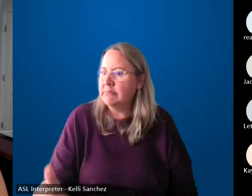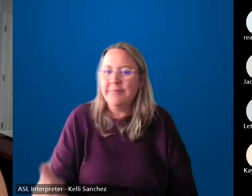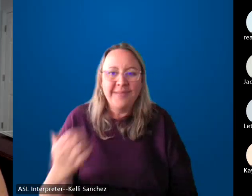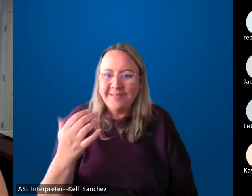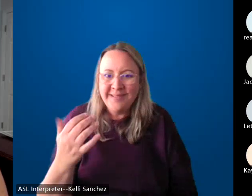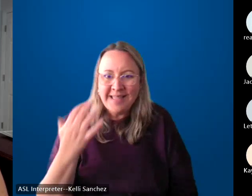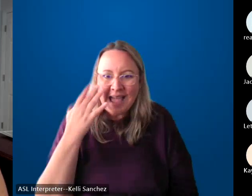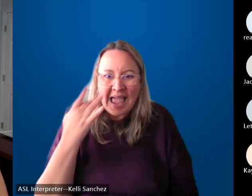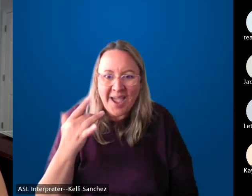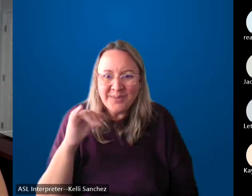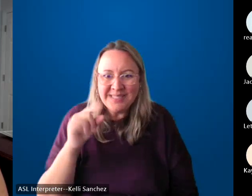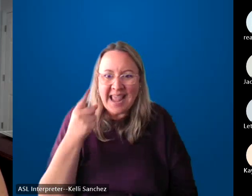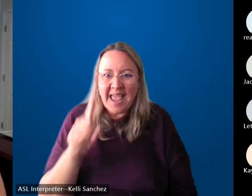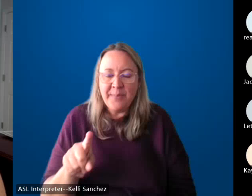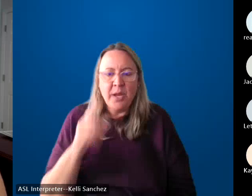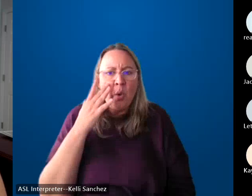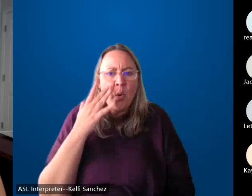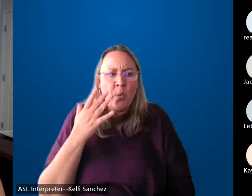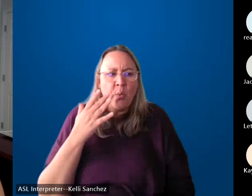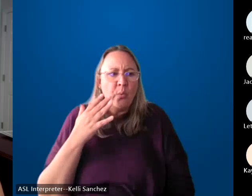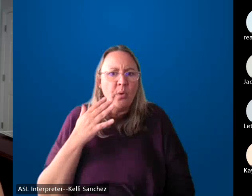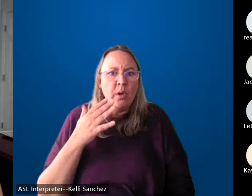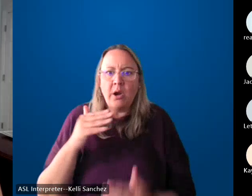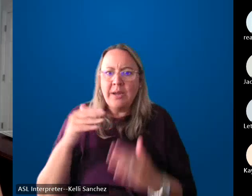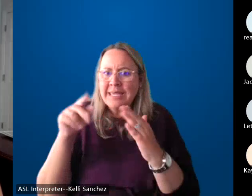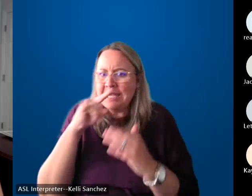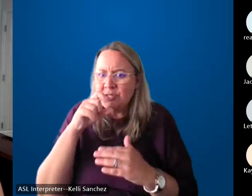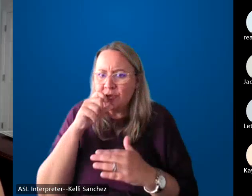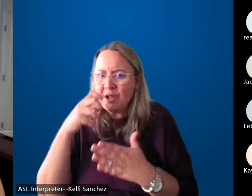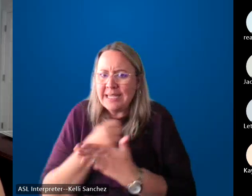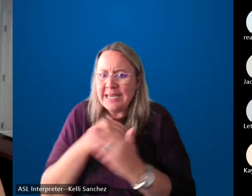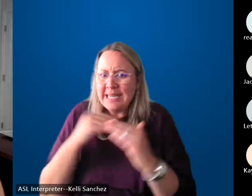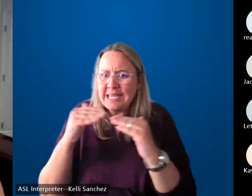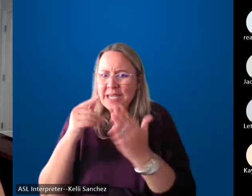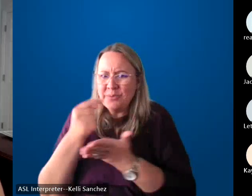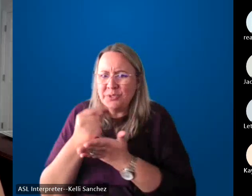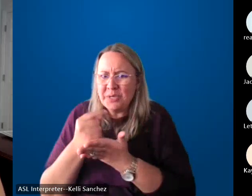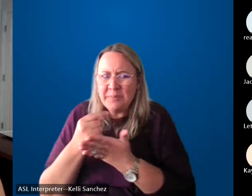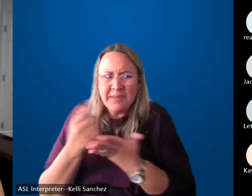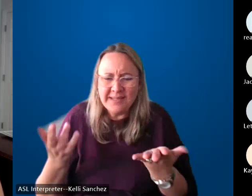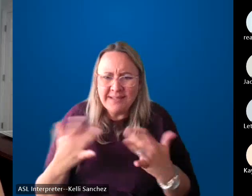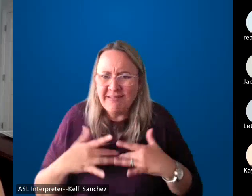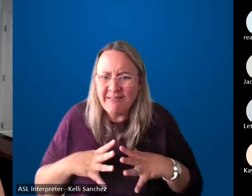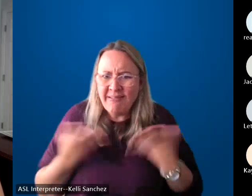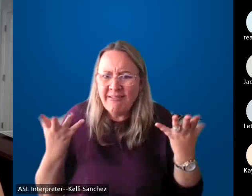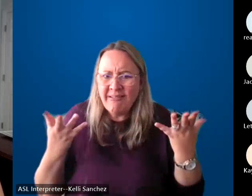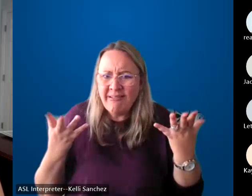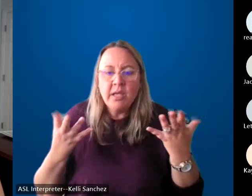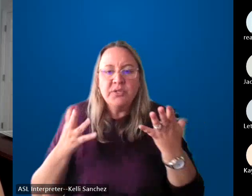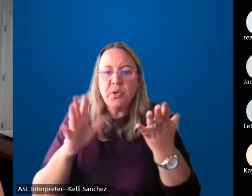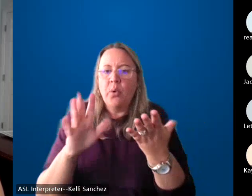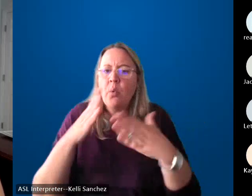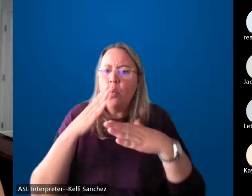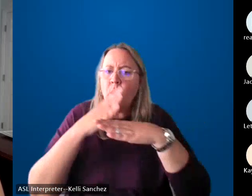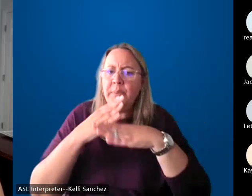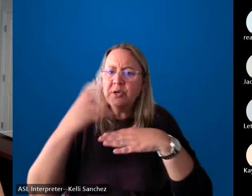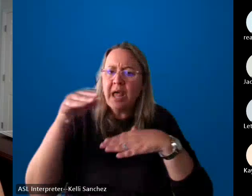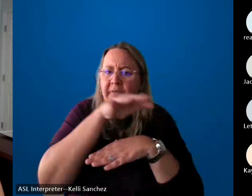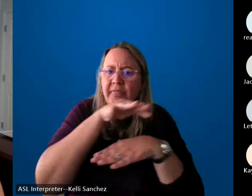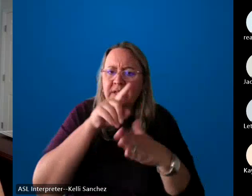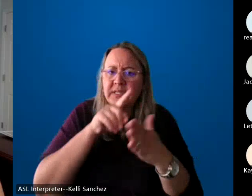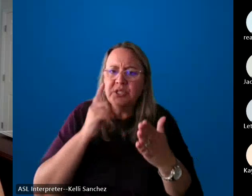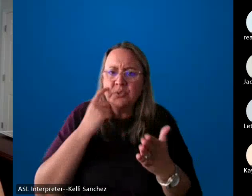how's that happening? How are our kids not getting equal treatment, right? So is there anything, what barriers are out there that you all see, and